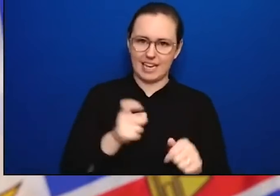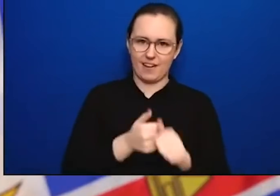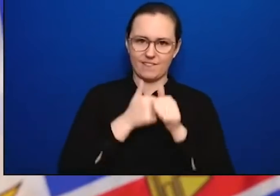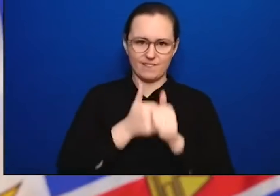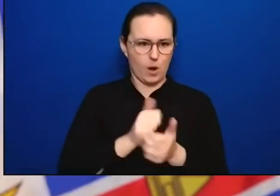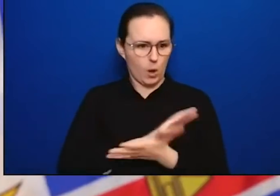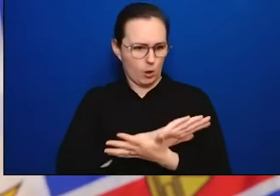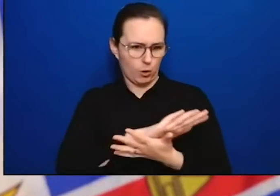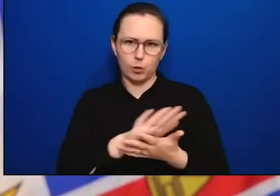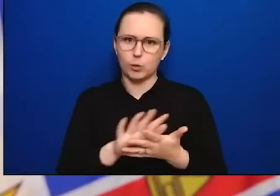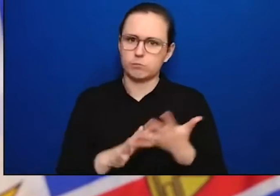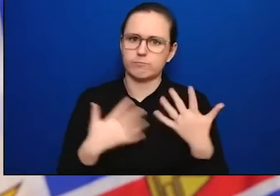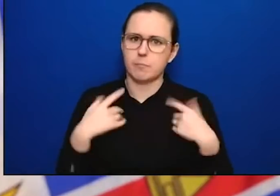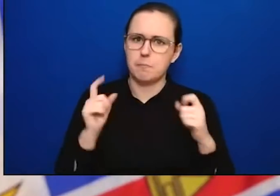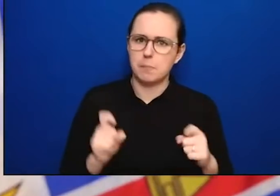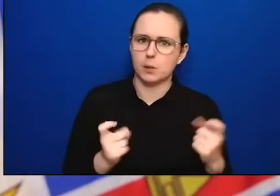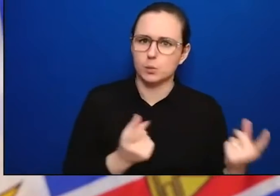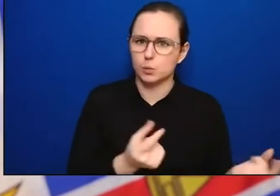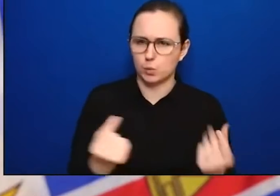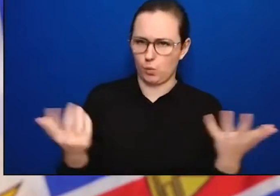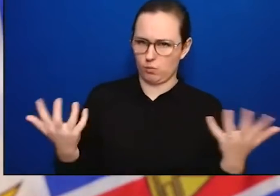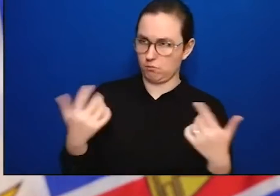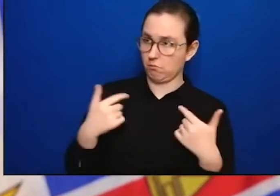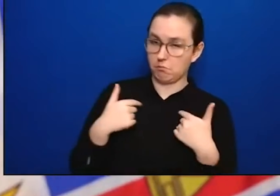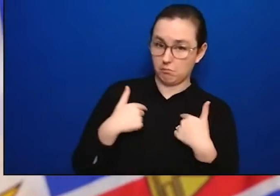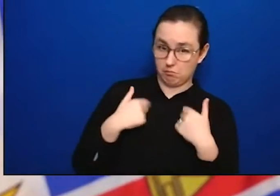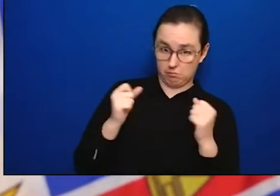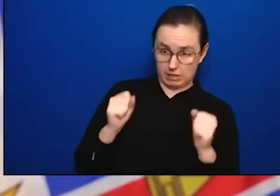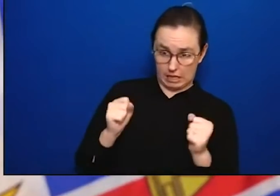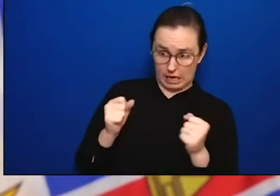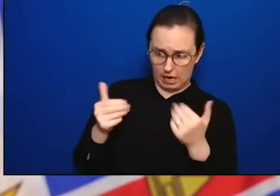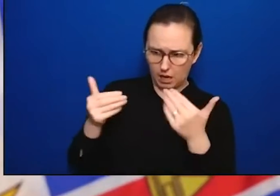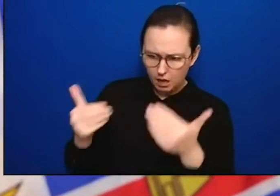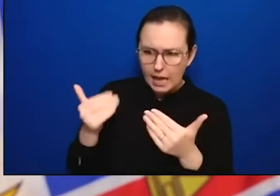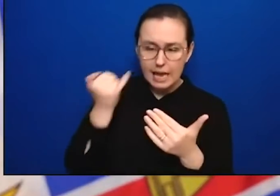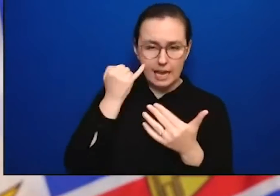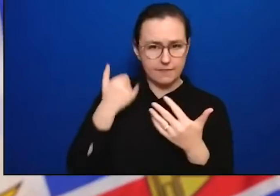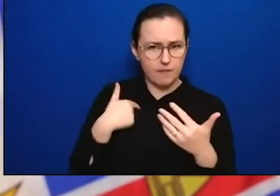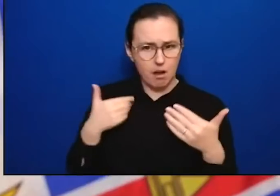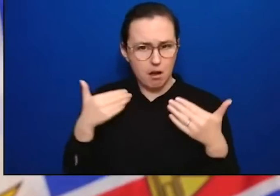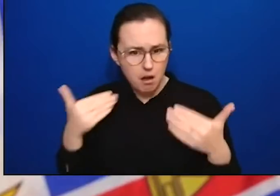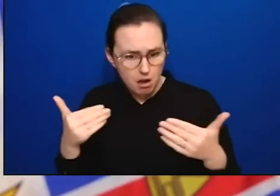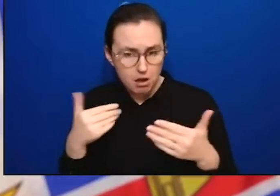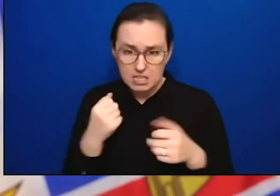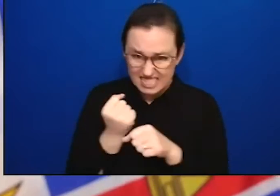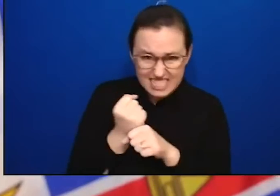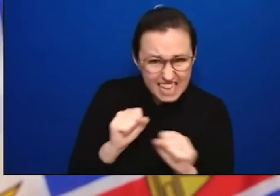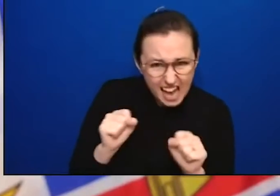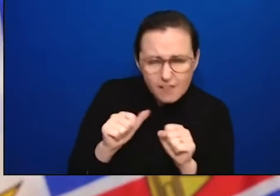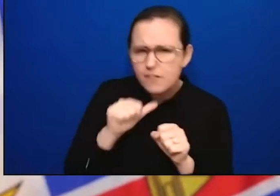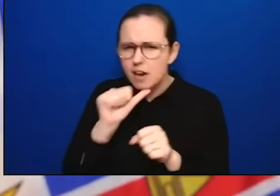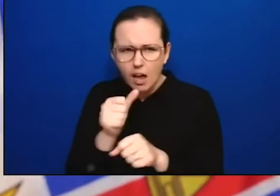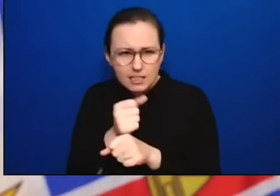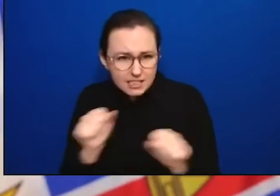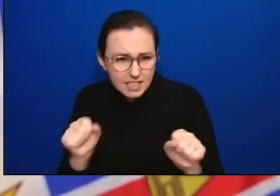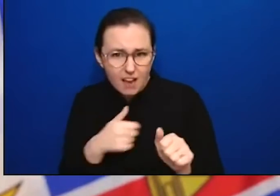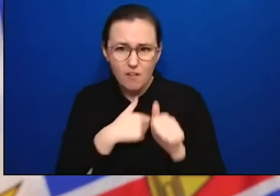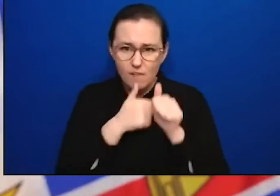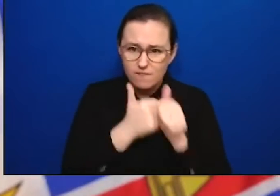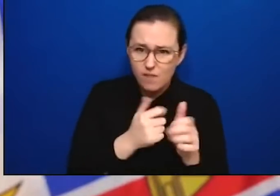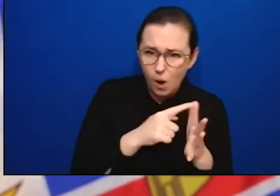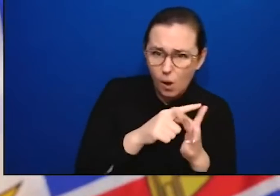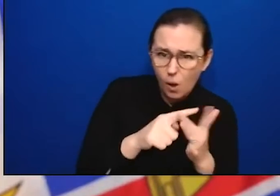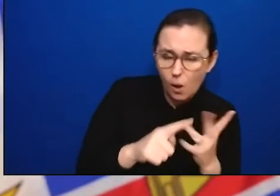those basics we need to do as we are navigating our way through our days and deciding what it is safe for us to